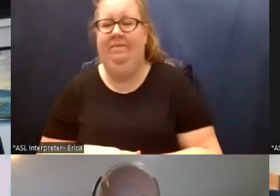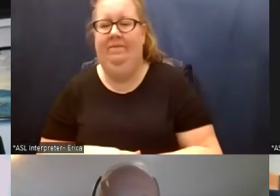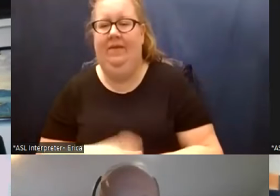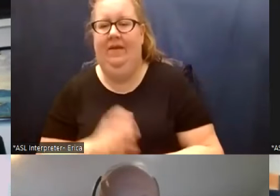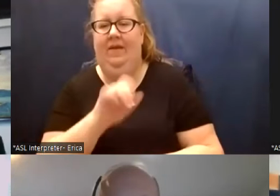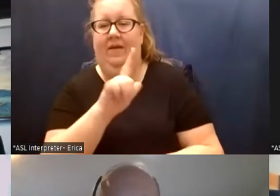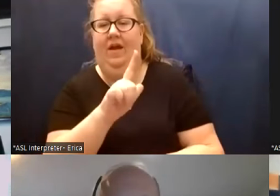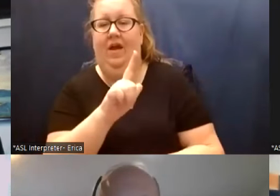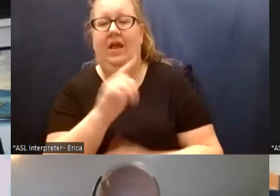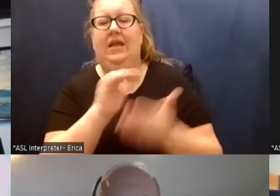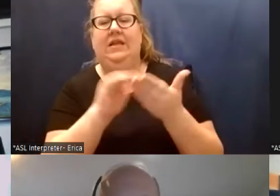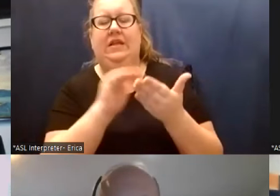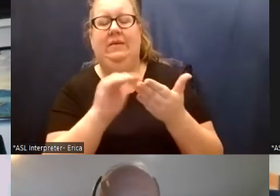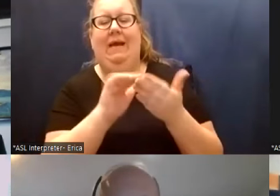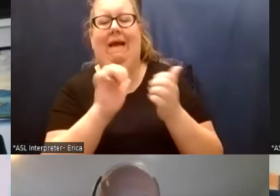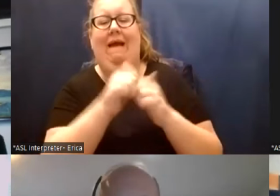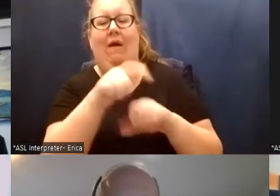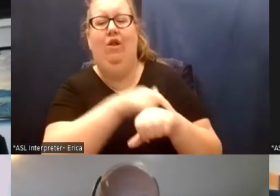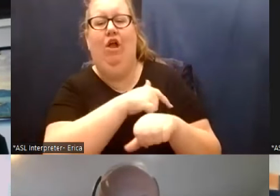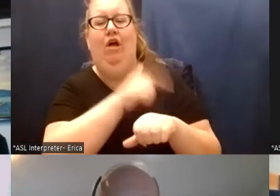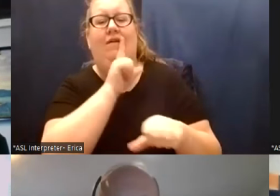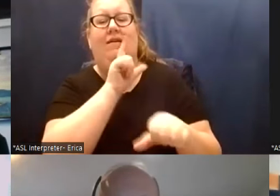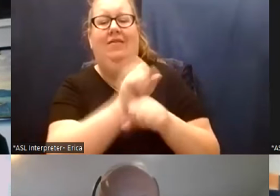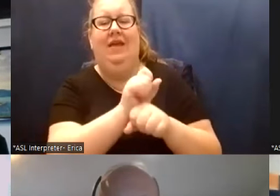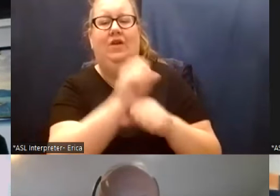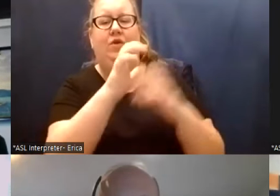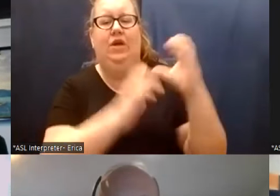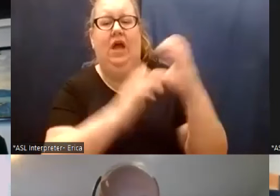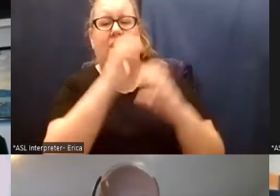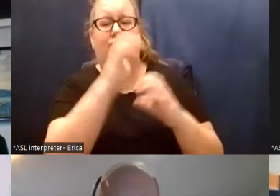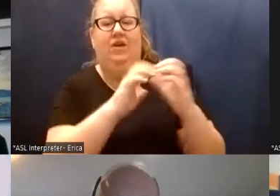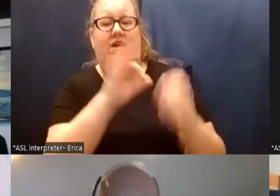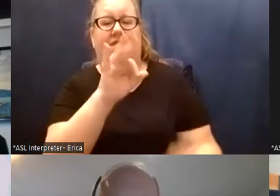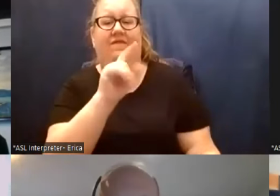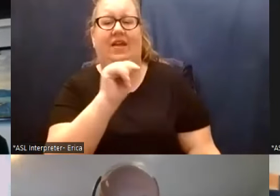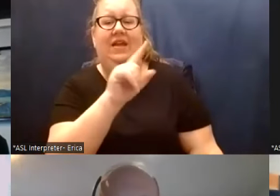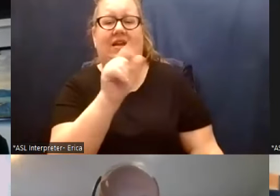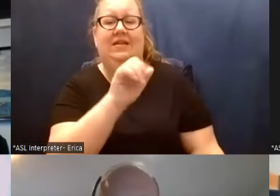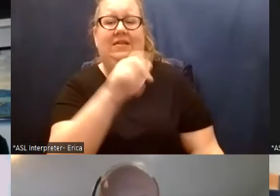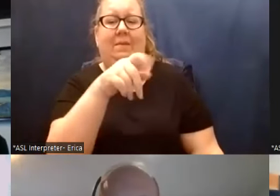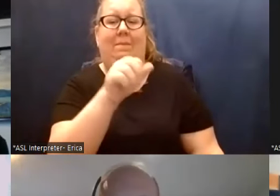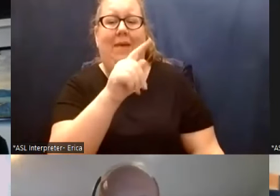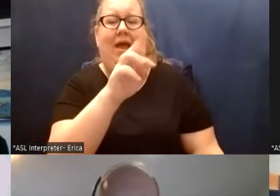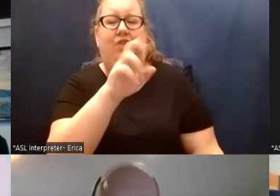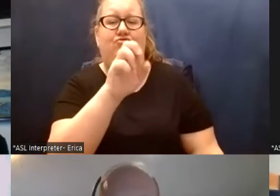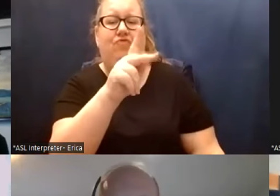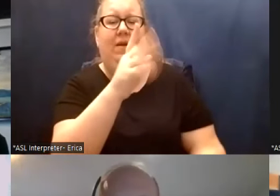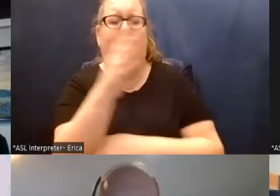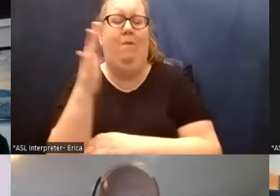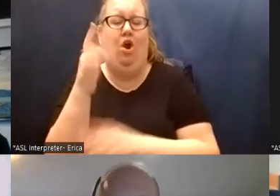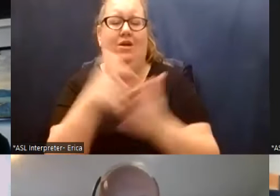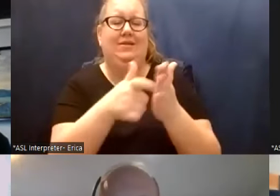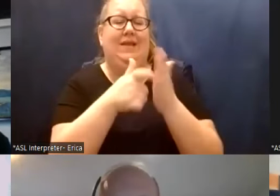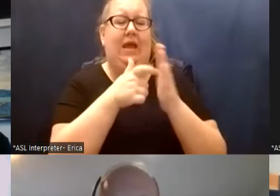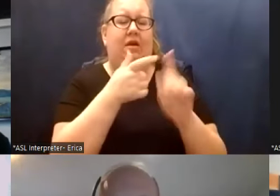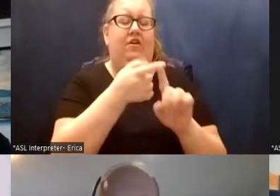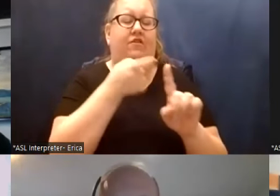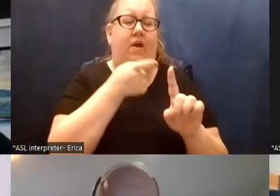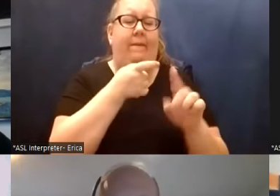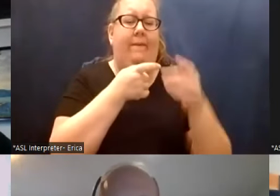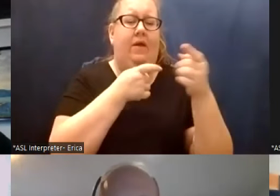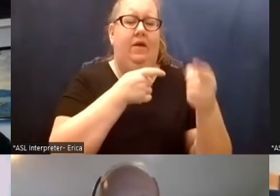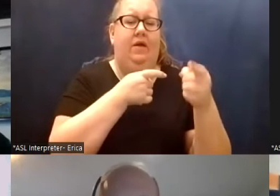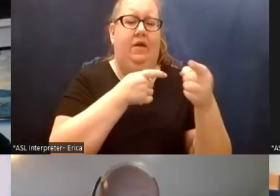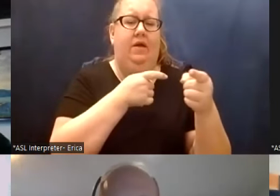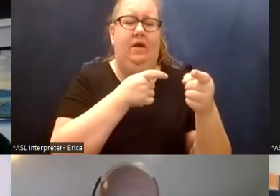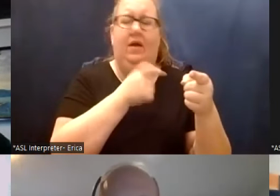Excuse me. How long did the actual construction of Fitzpatrick Park take? From, let's say, let's